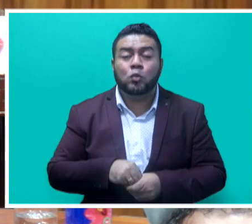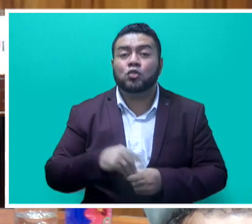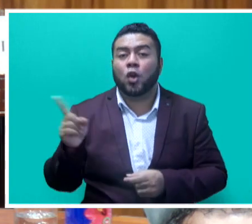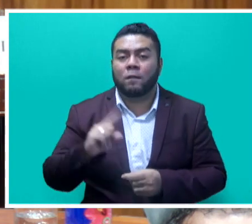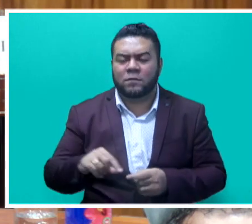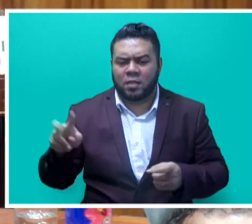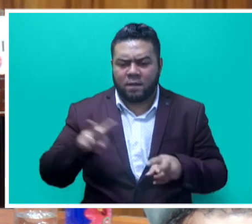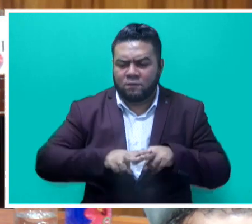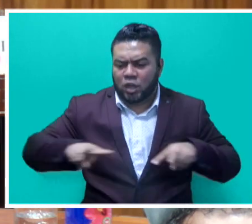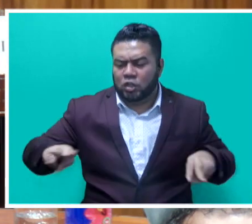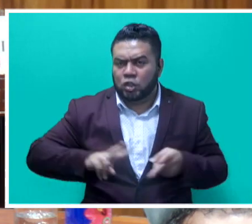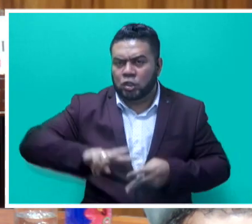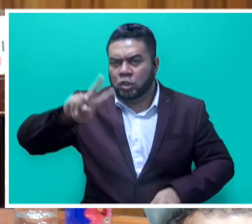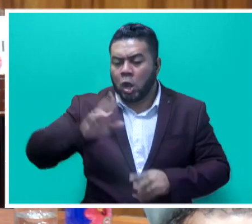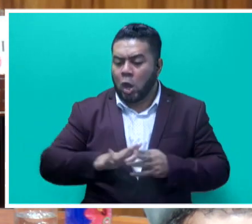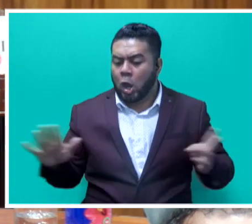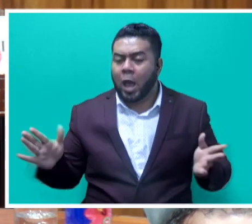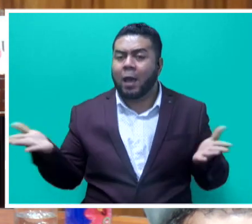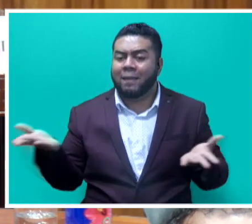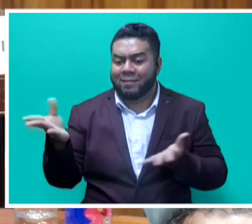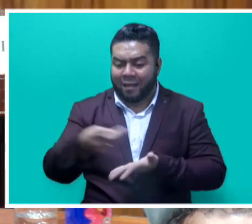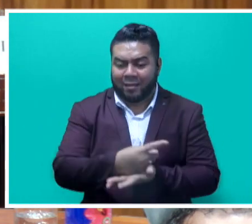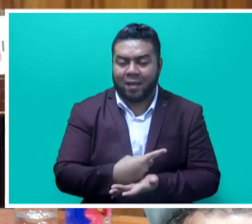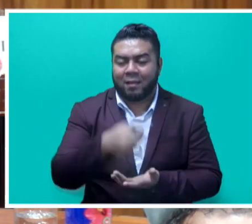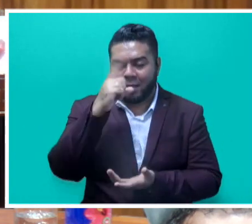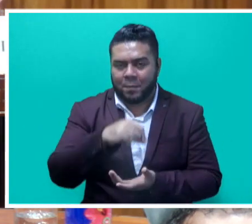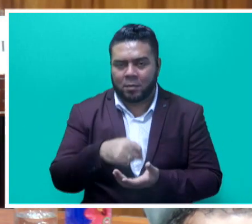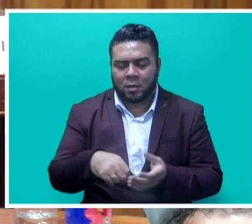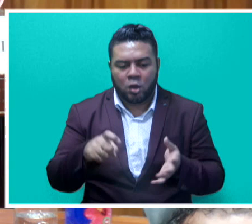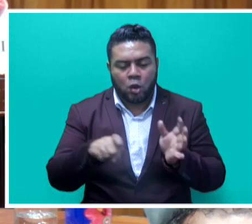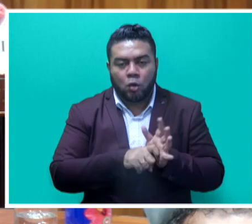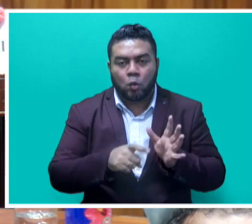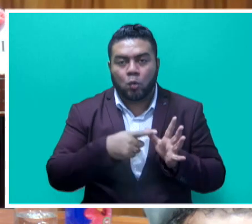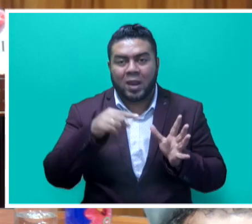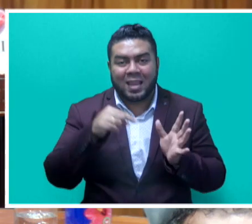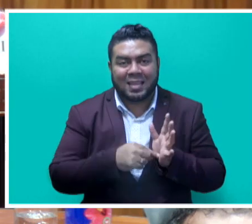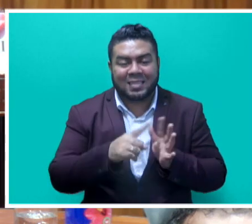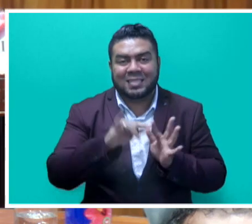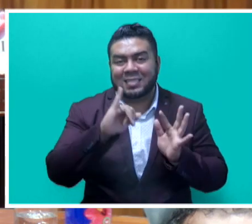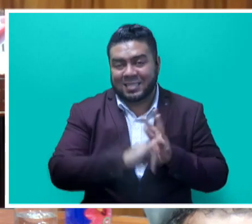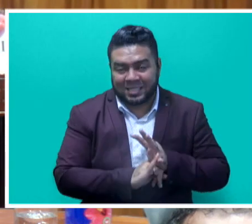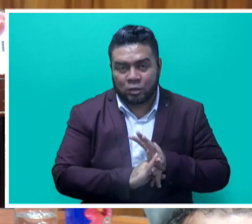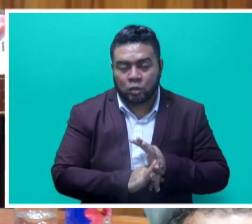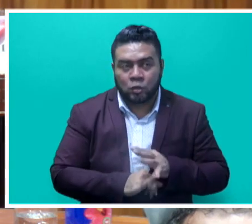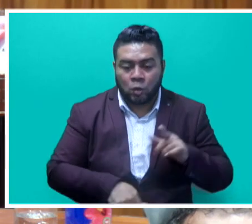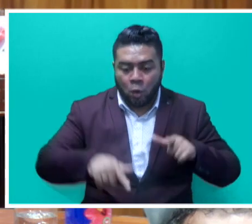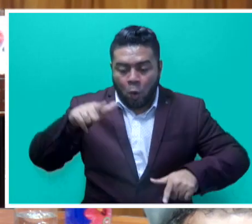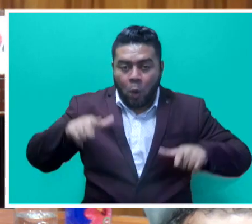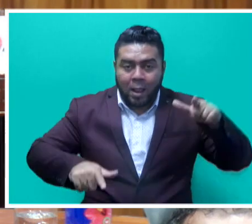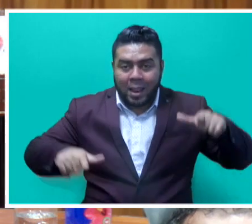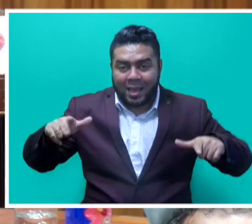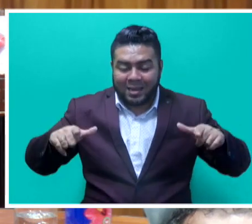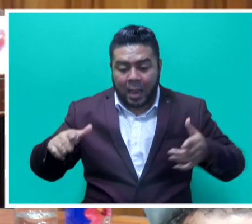vertical datum will enable the ministry to measure rates of subsidence or land sinking,